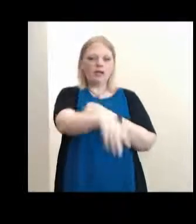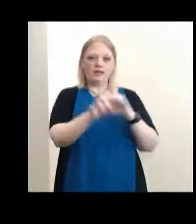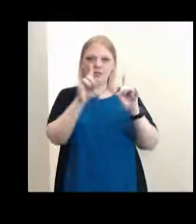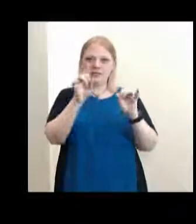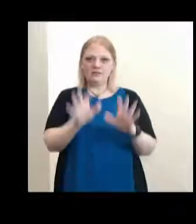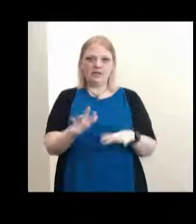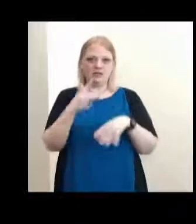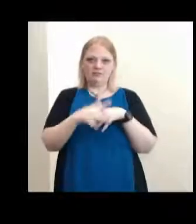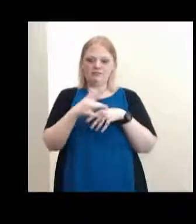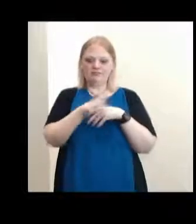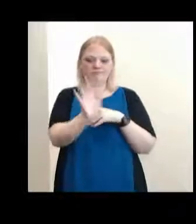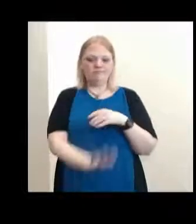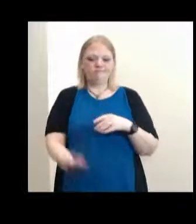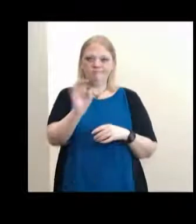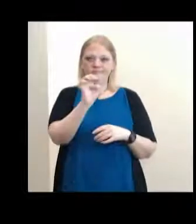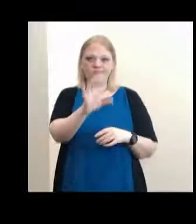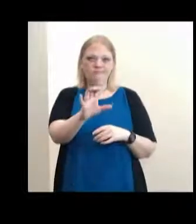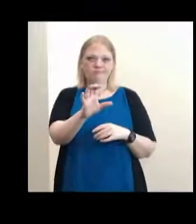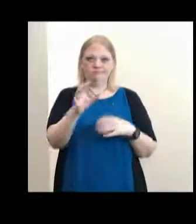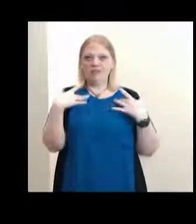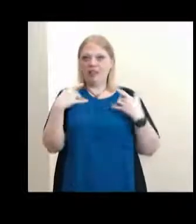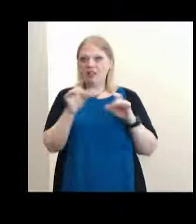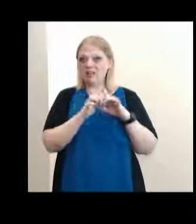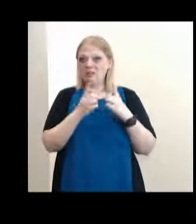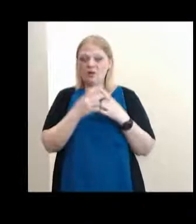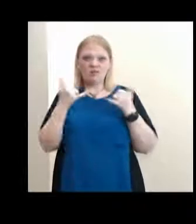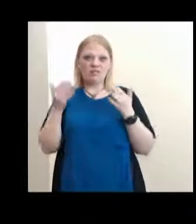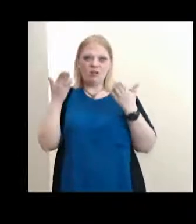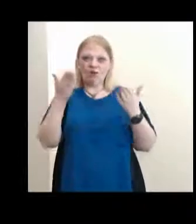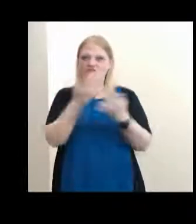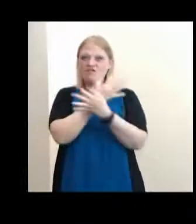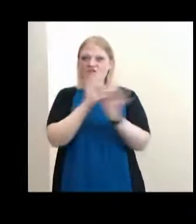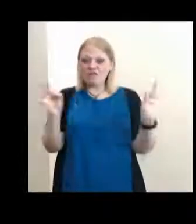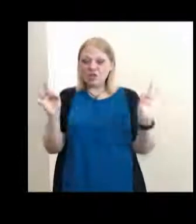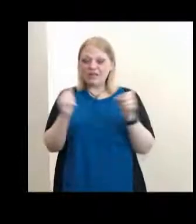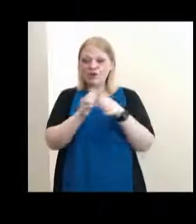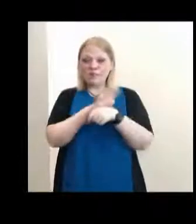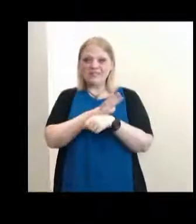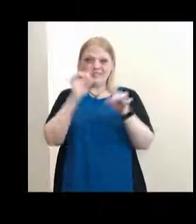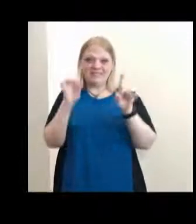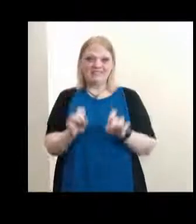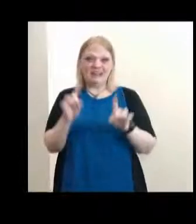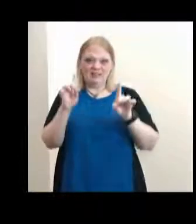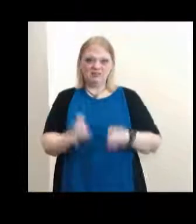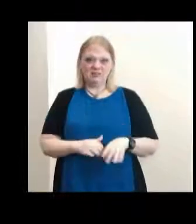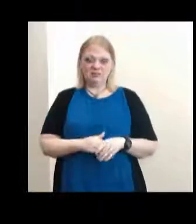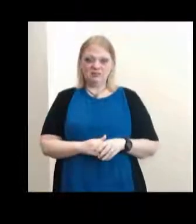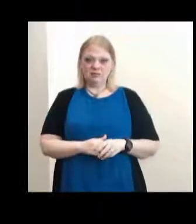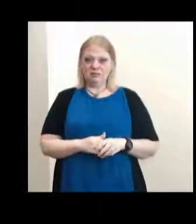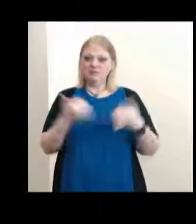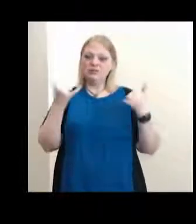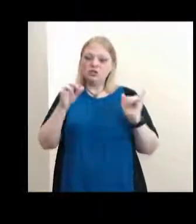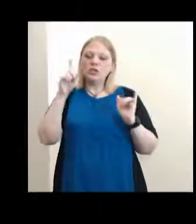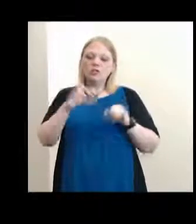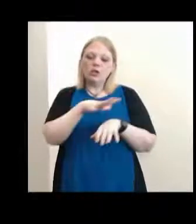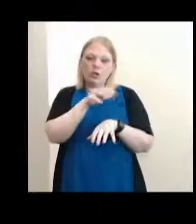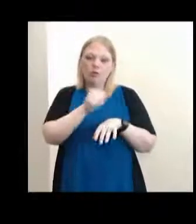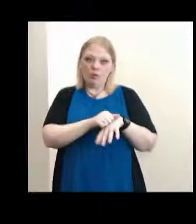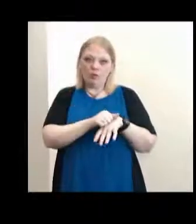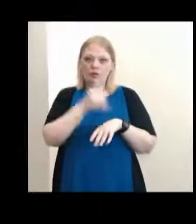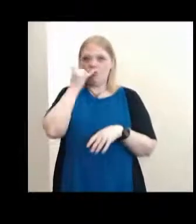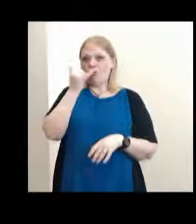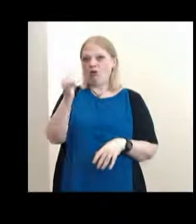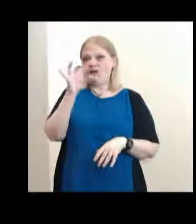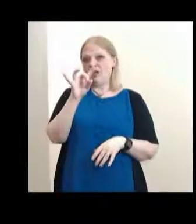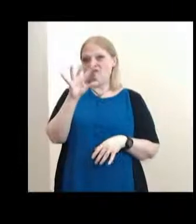testing around Erie County. The health department, we are still offering free COVID-19 testing. You still need an appointment by